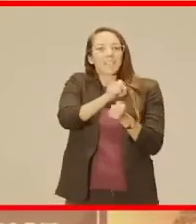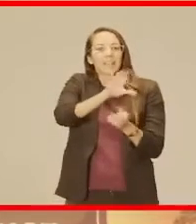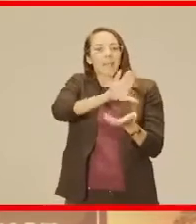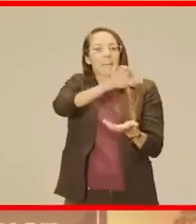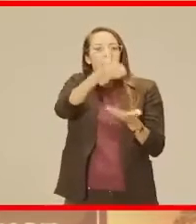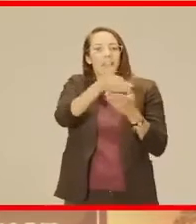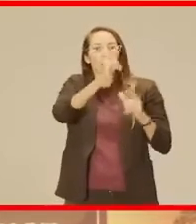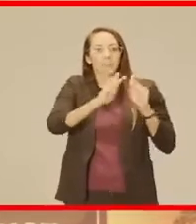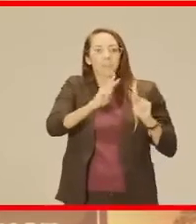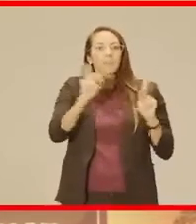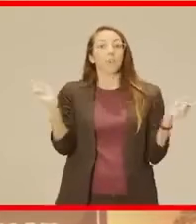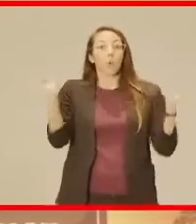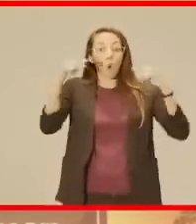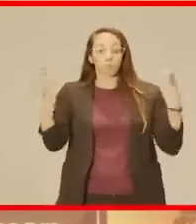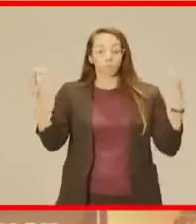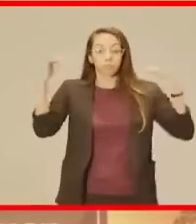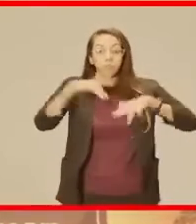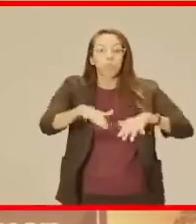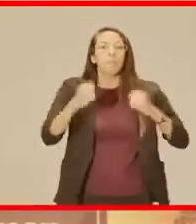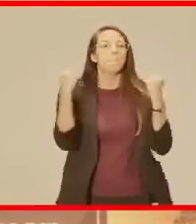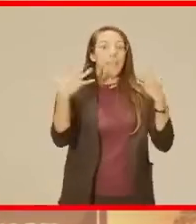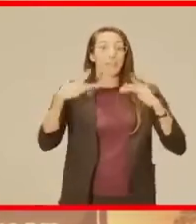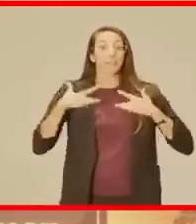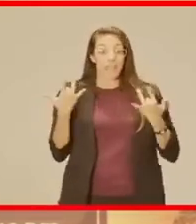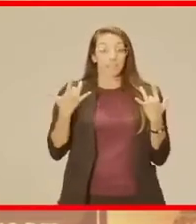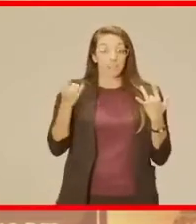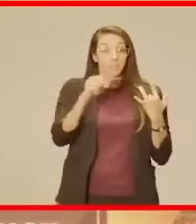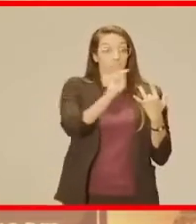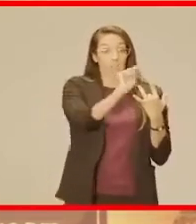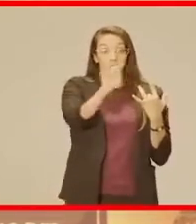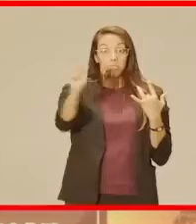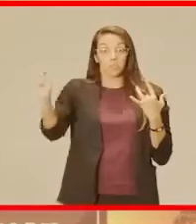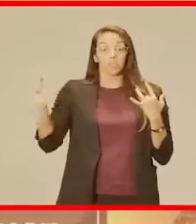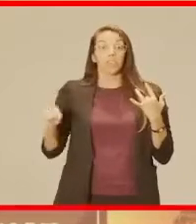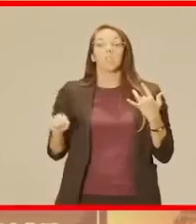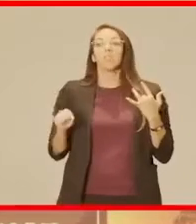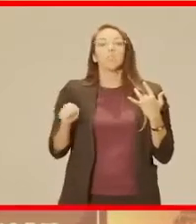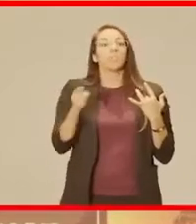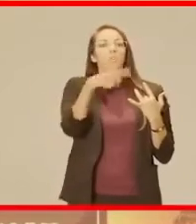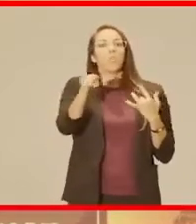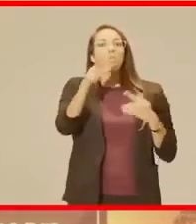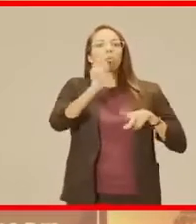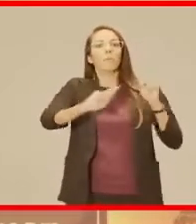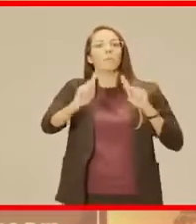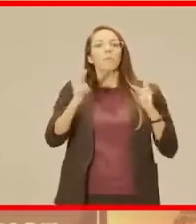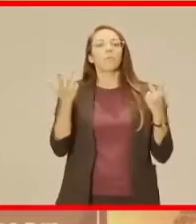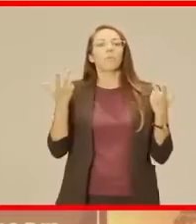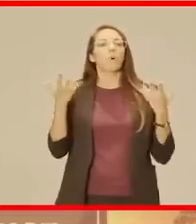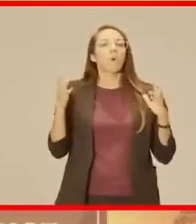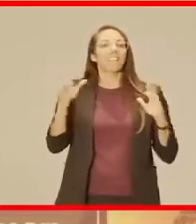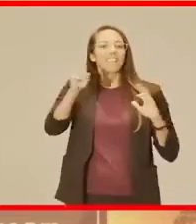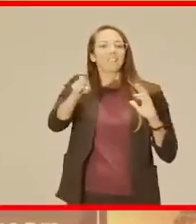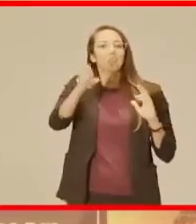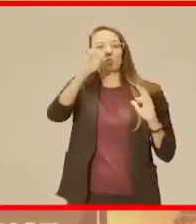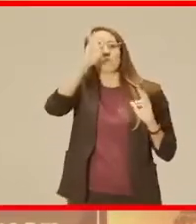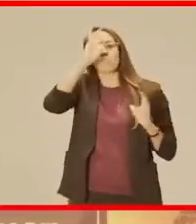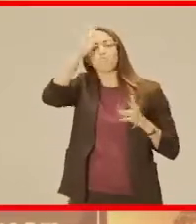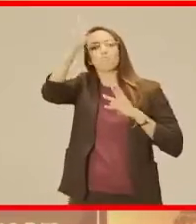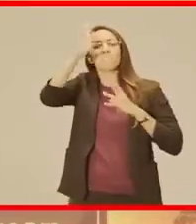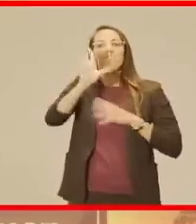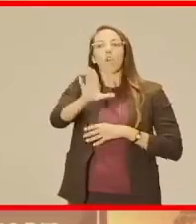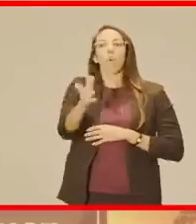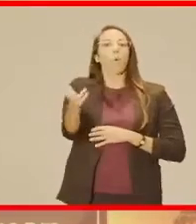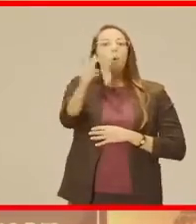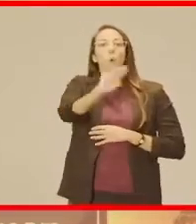attendees at many anime conventions that those conventions have had to create accommodations